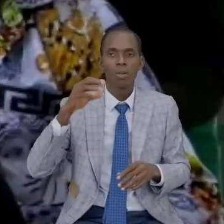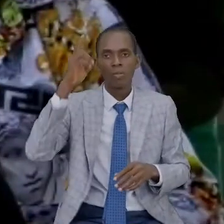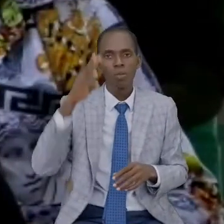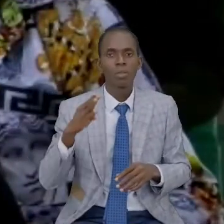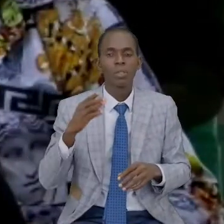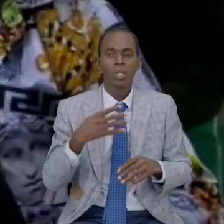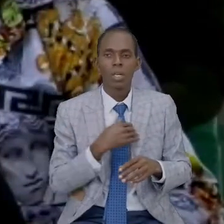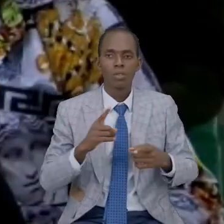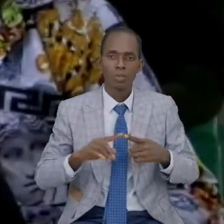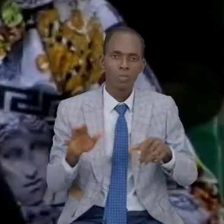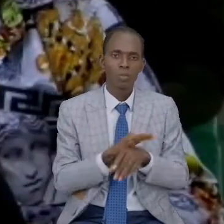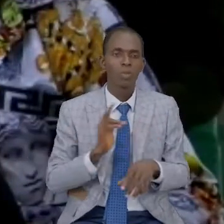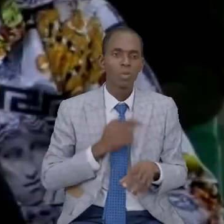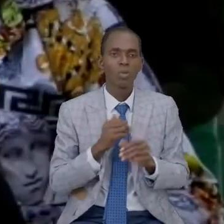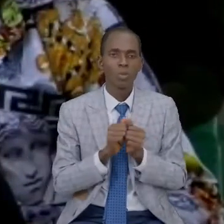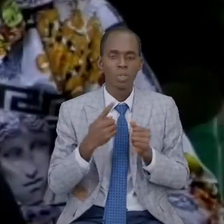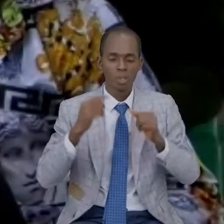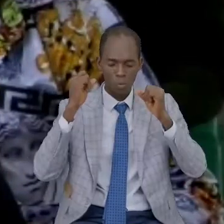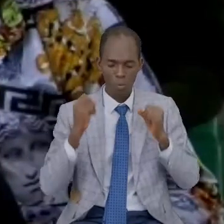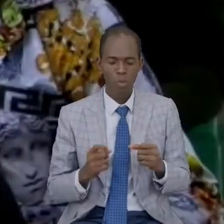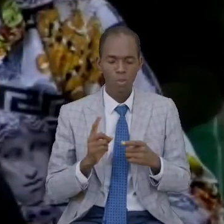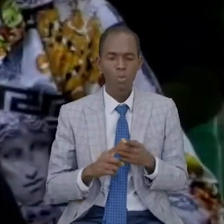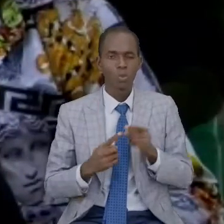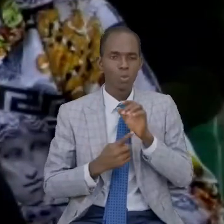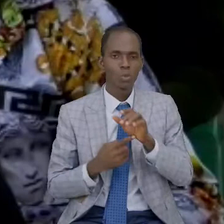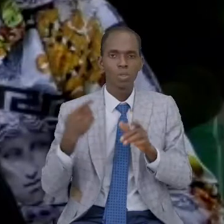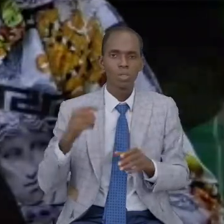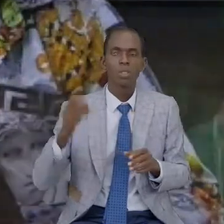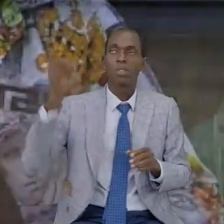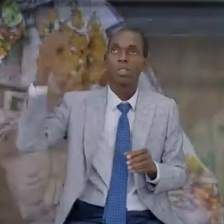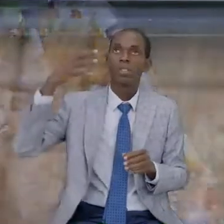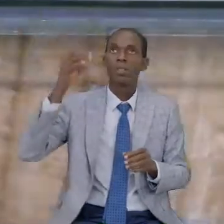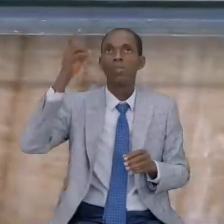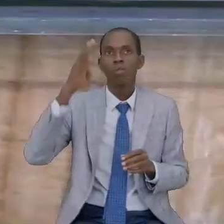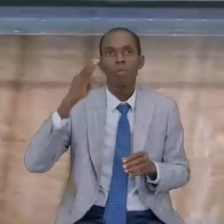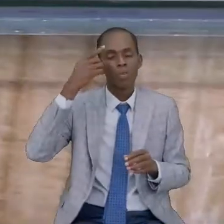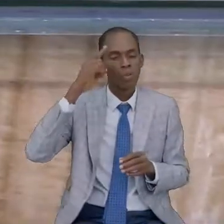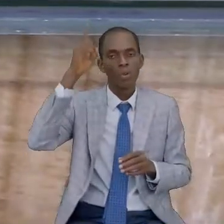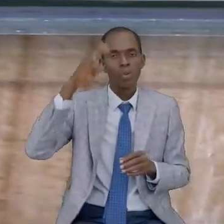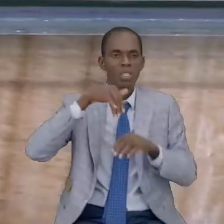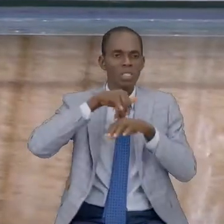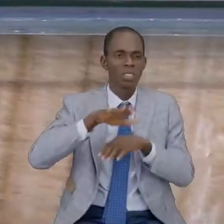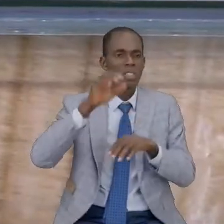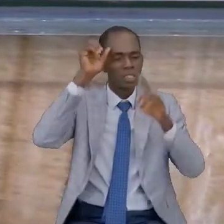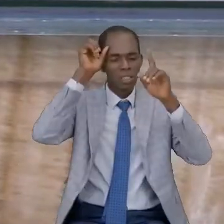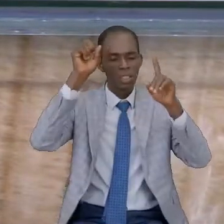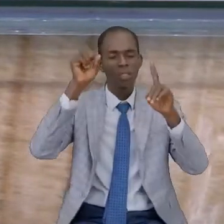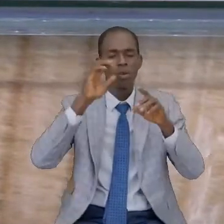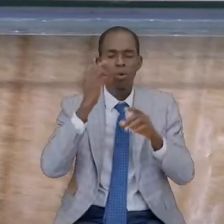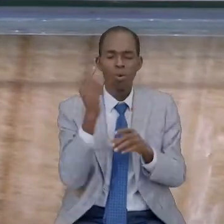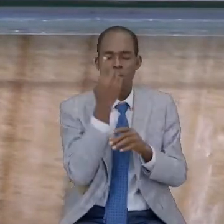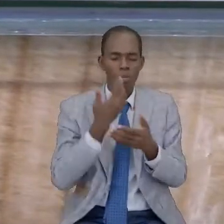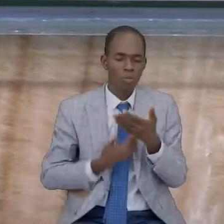empower us to live the life of God. That God sent his only begotten Son into